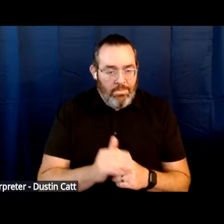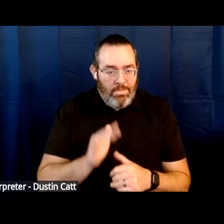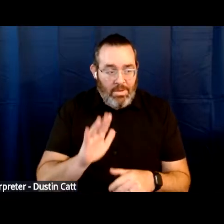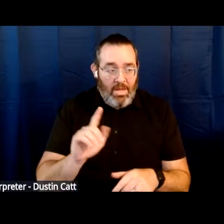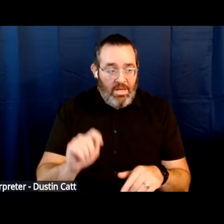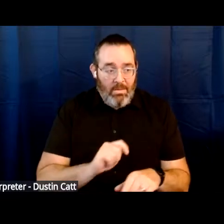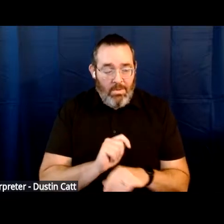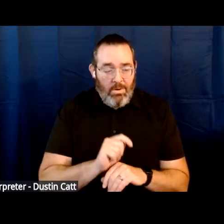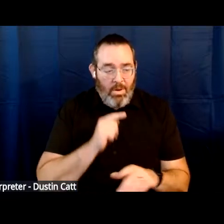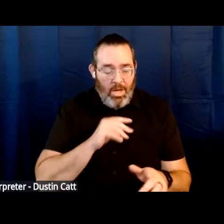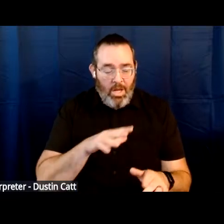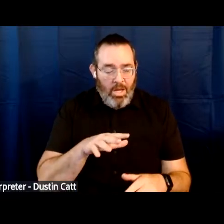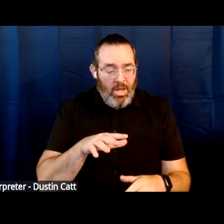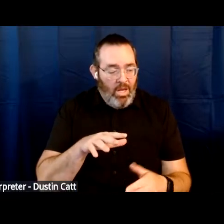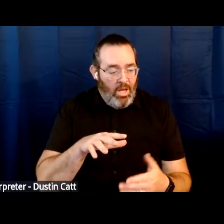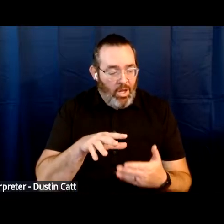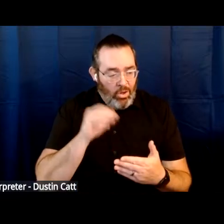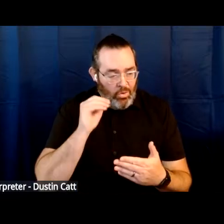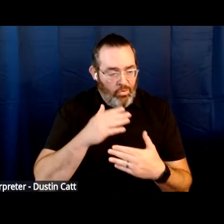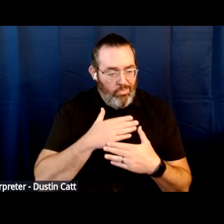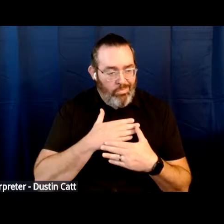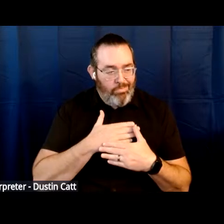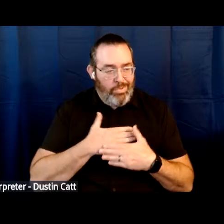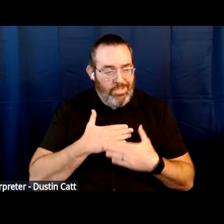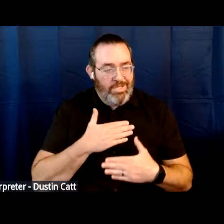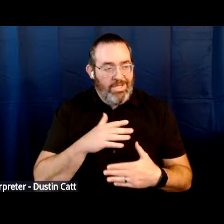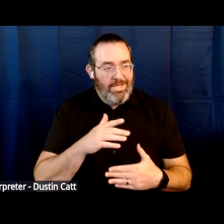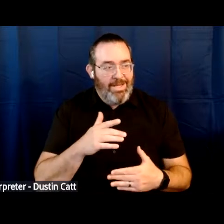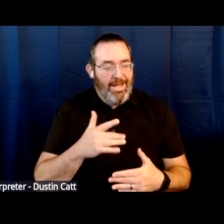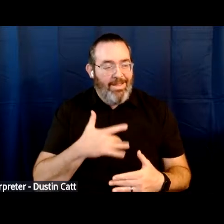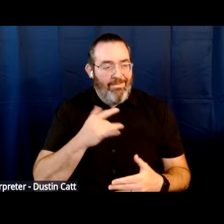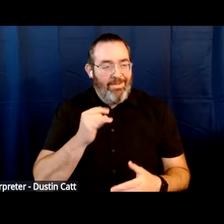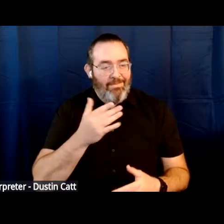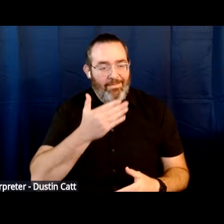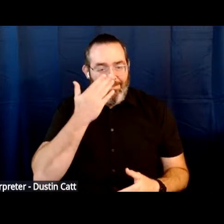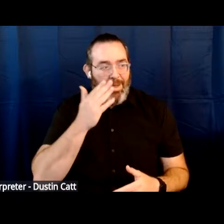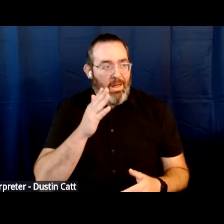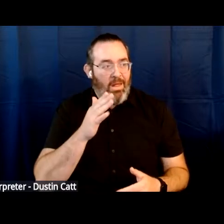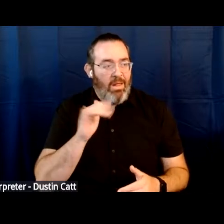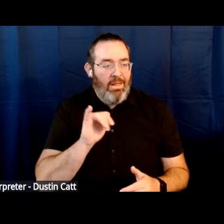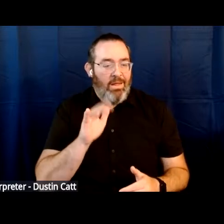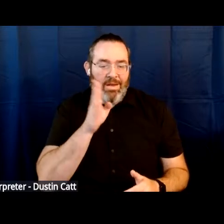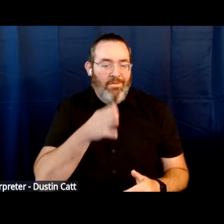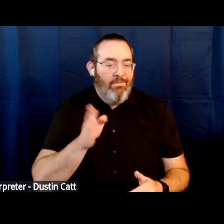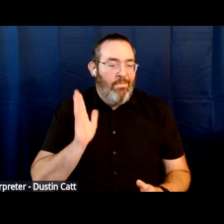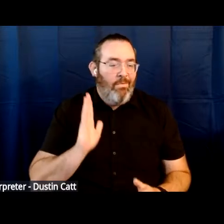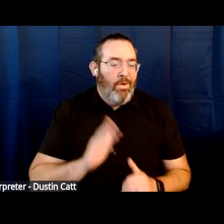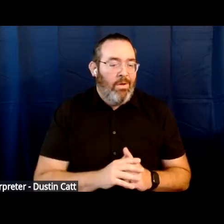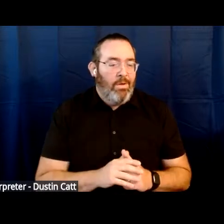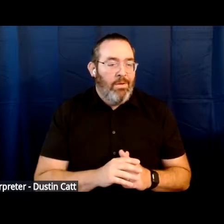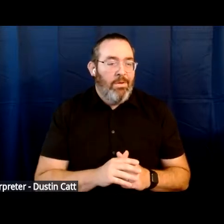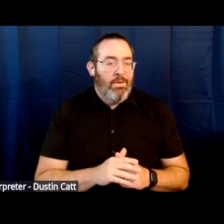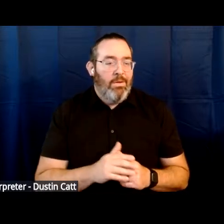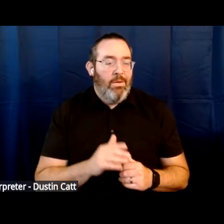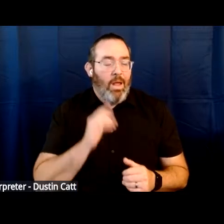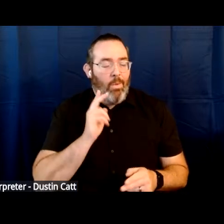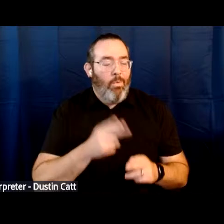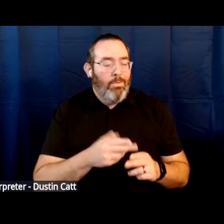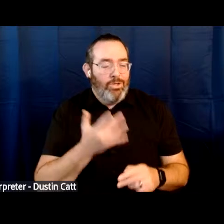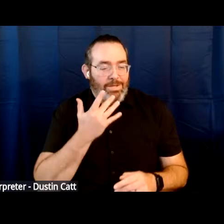I learned to appreciate the sense of smell in a way that I never had before. And then I'll speak about taste too.